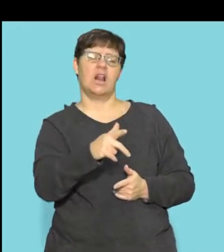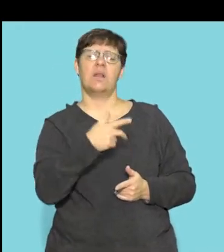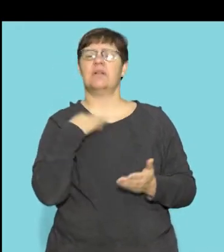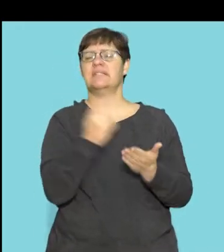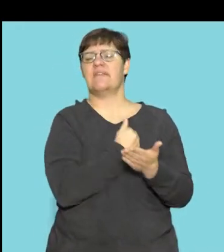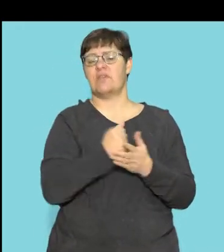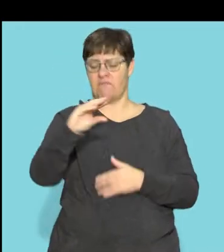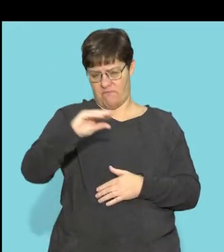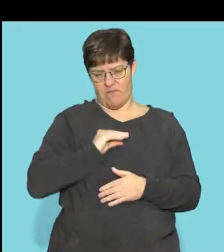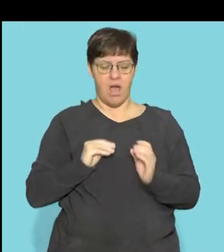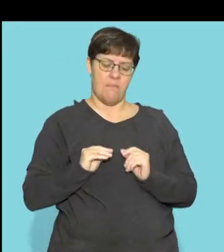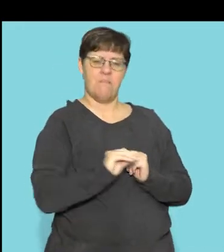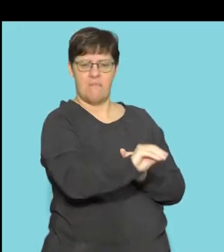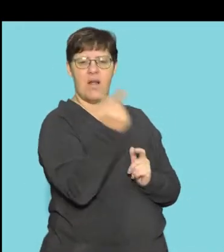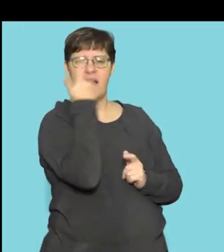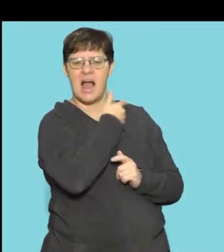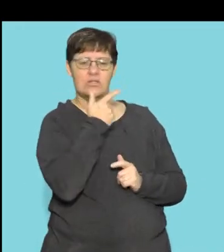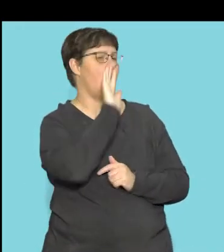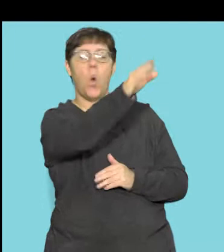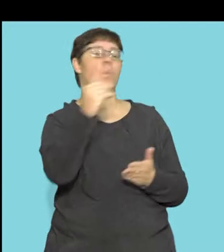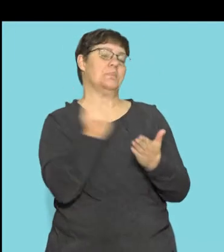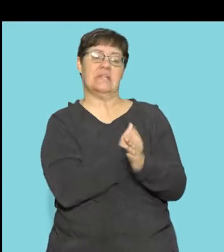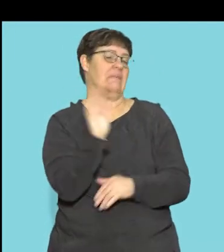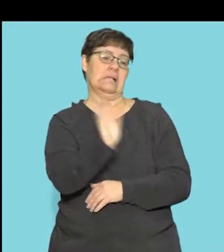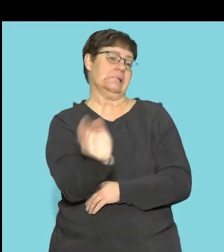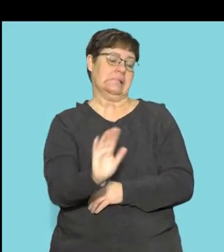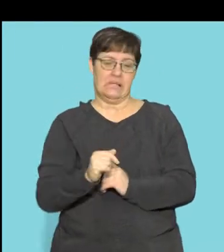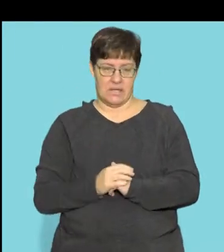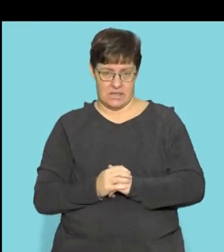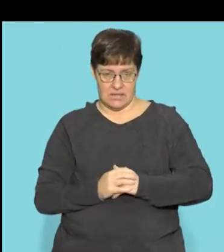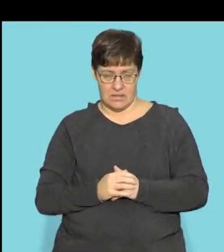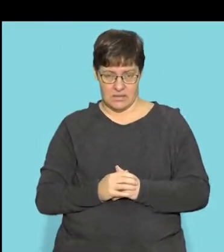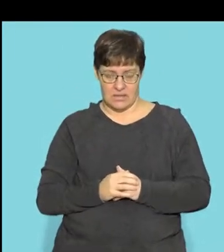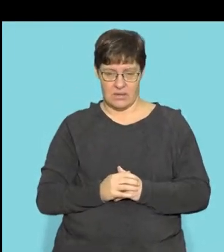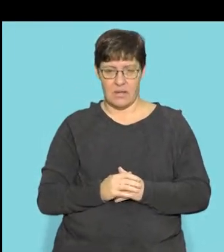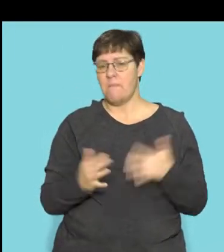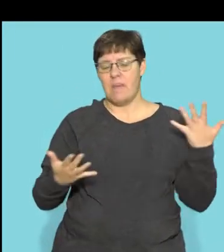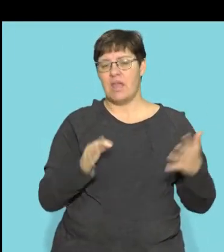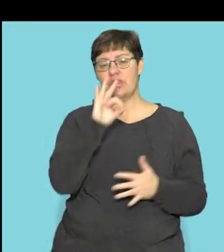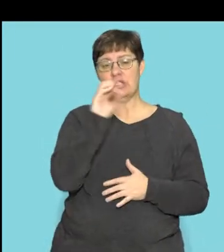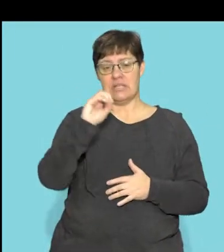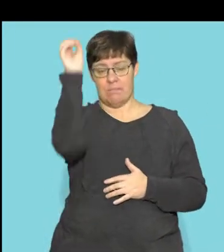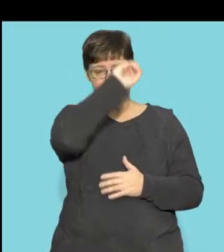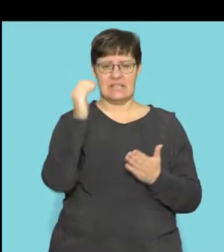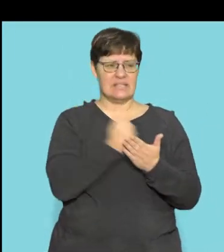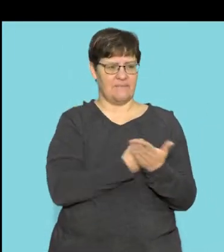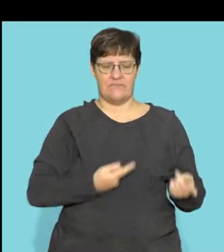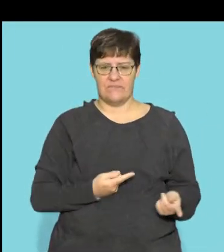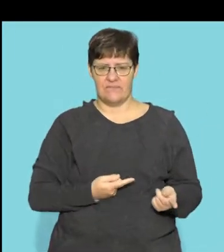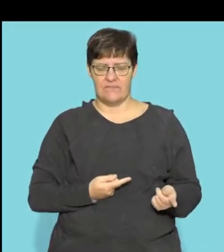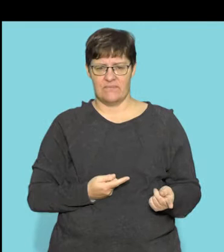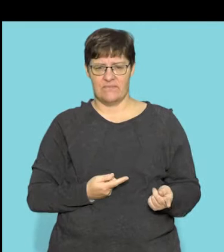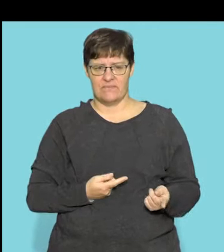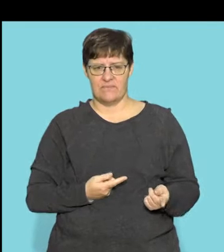money to go for lunch at school, you are saving maybe 30% of that. How can you do that in